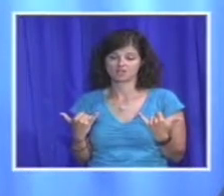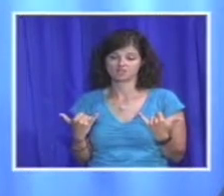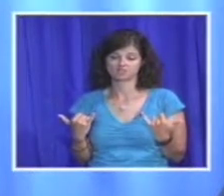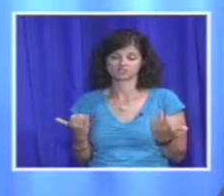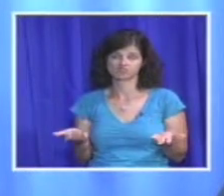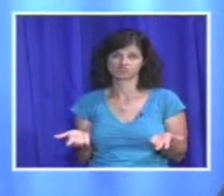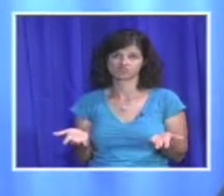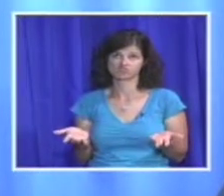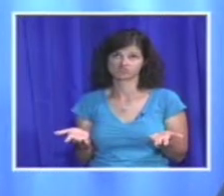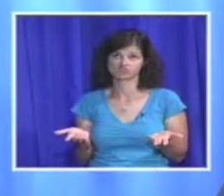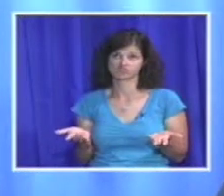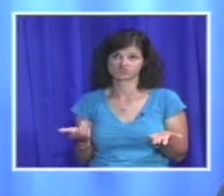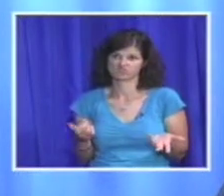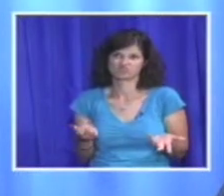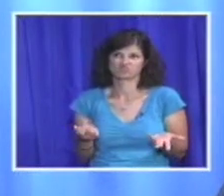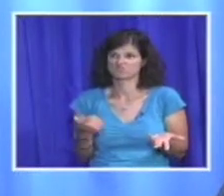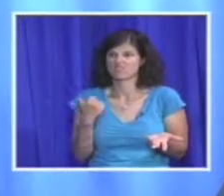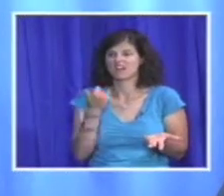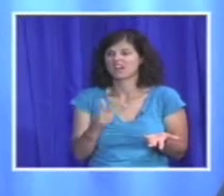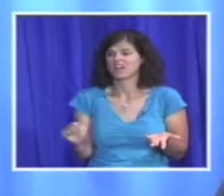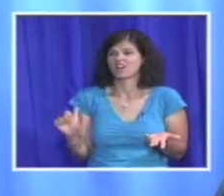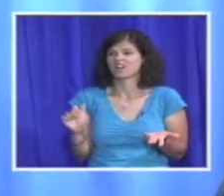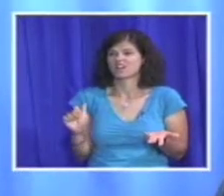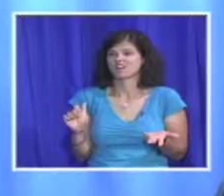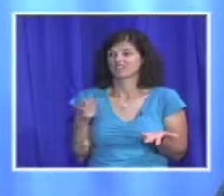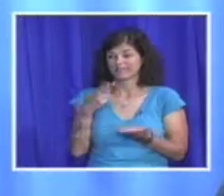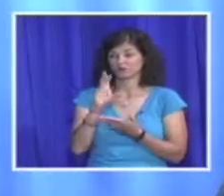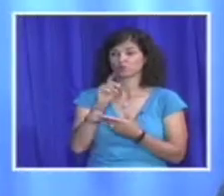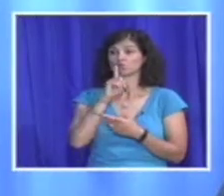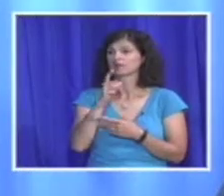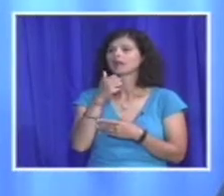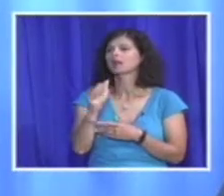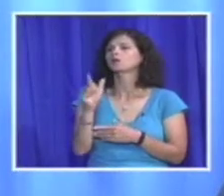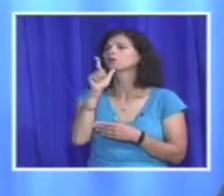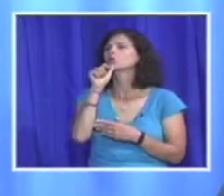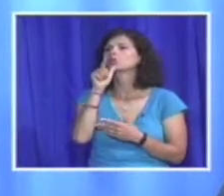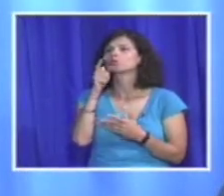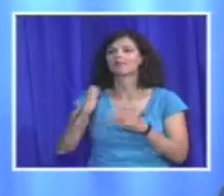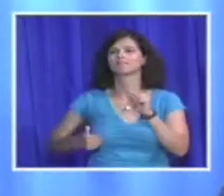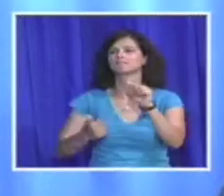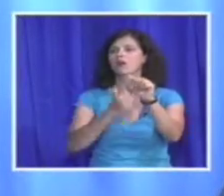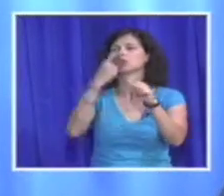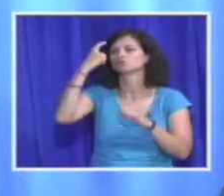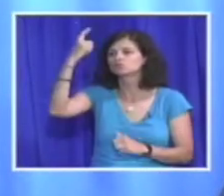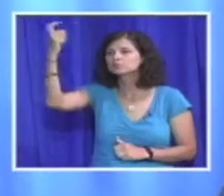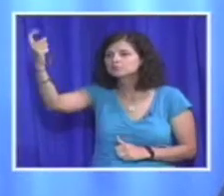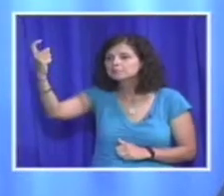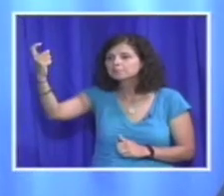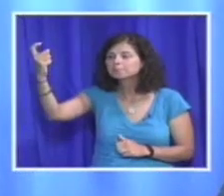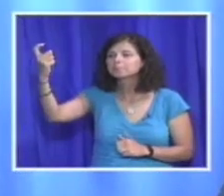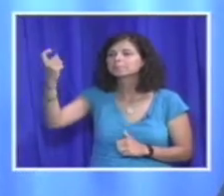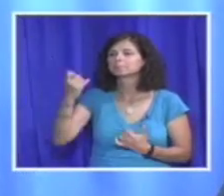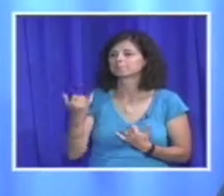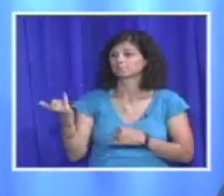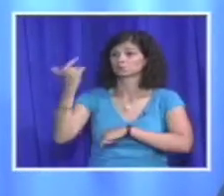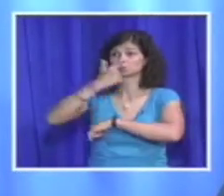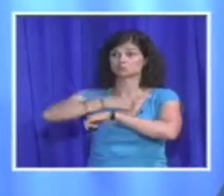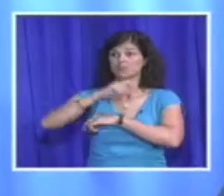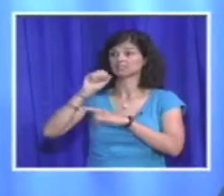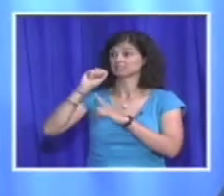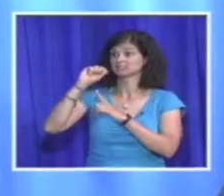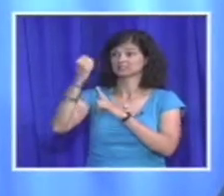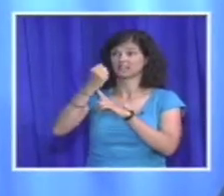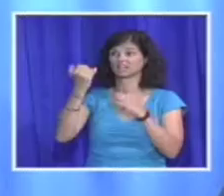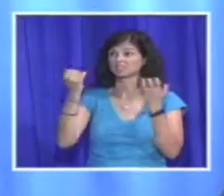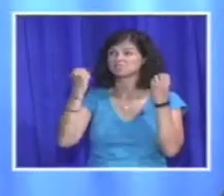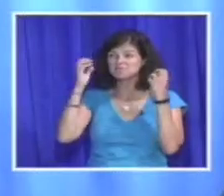it's, it's anybody, a hero to me is anybody who follows their dream. Um, in today's, um, in today's society where